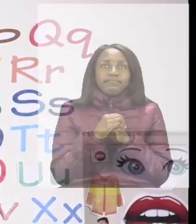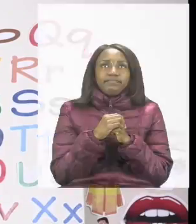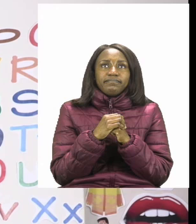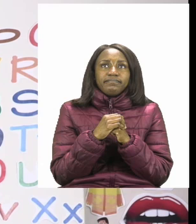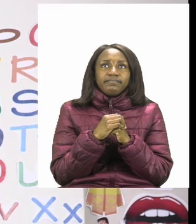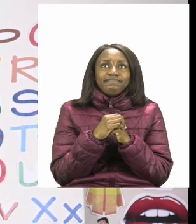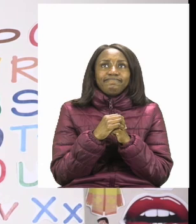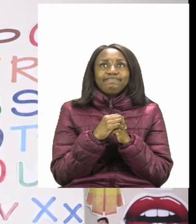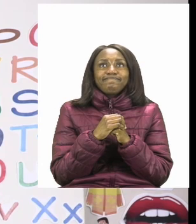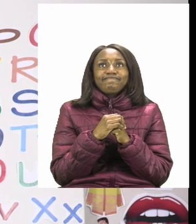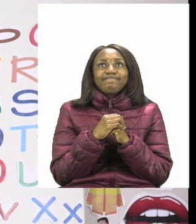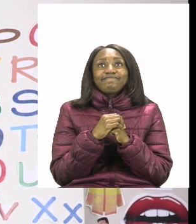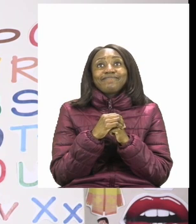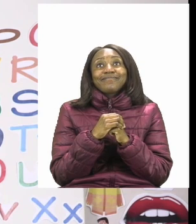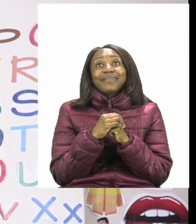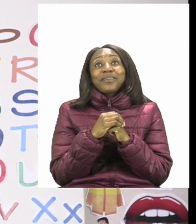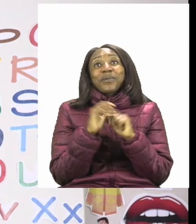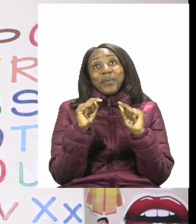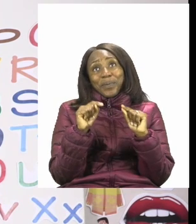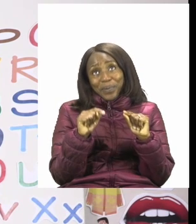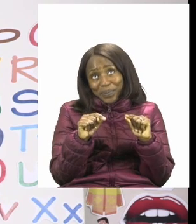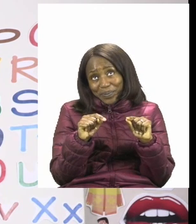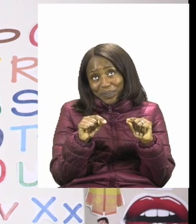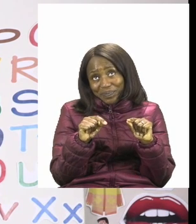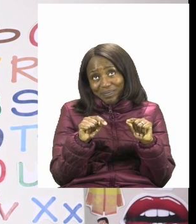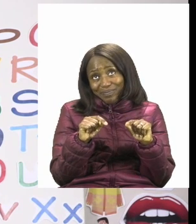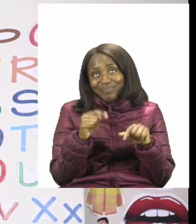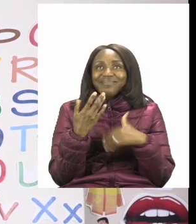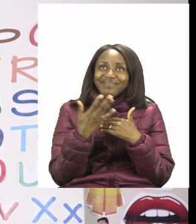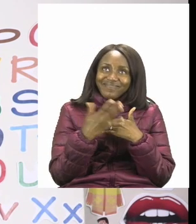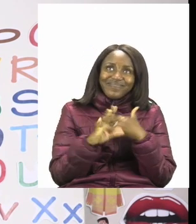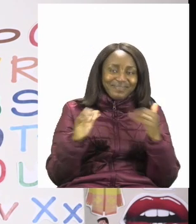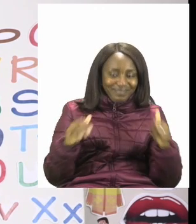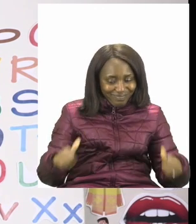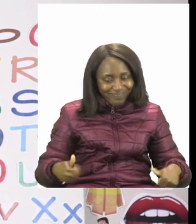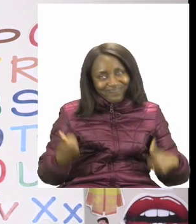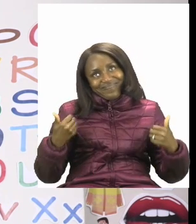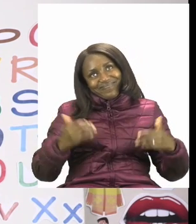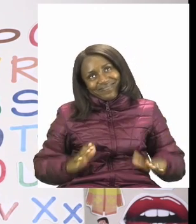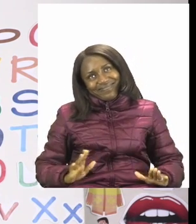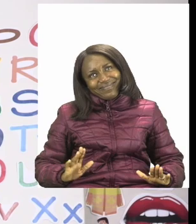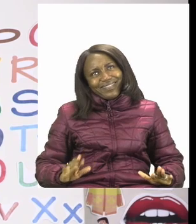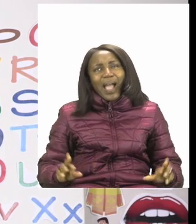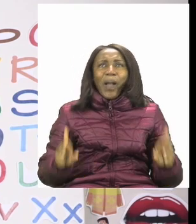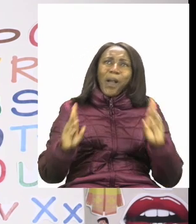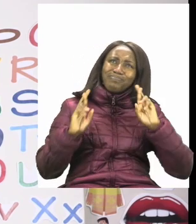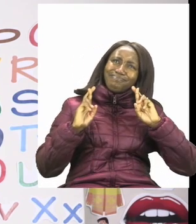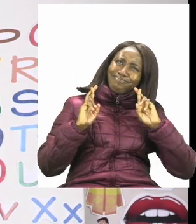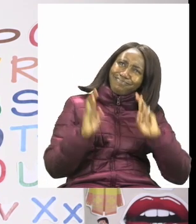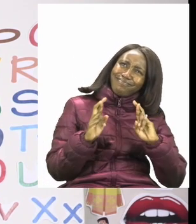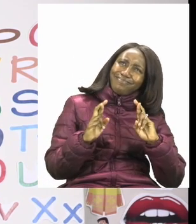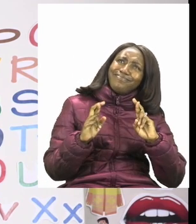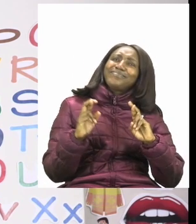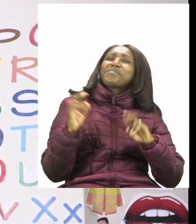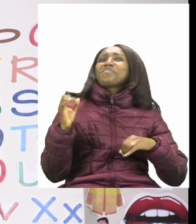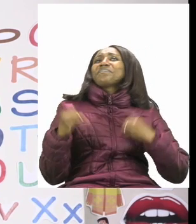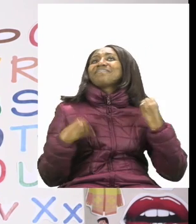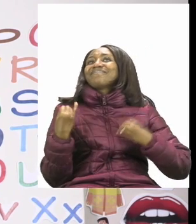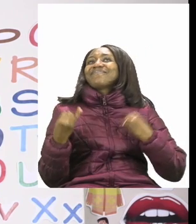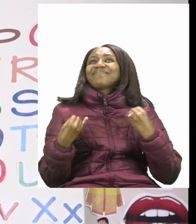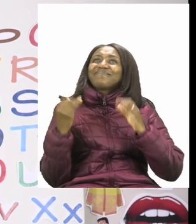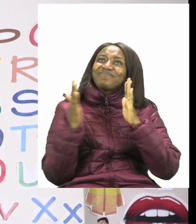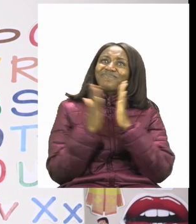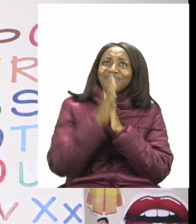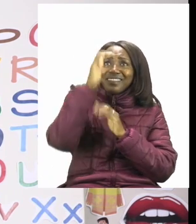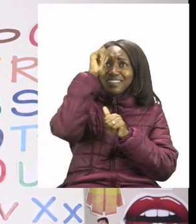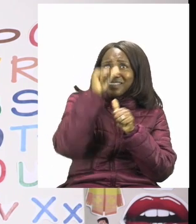Boys and girls, have now come to the end of our lesson and I hope you had fun. Remember, if you